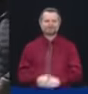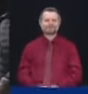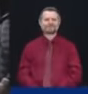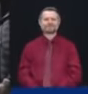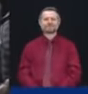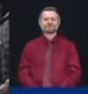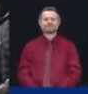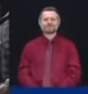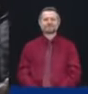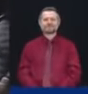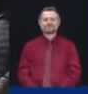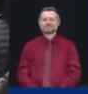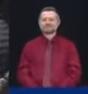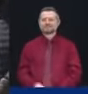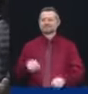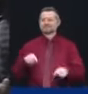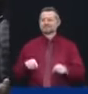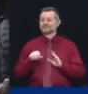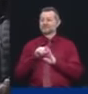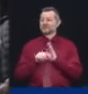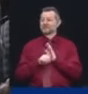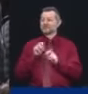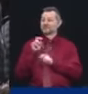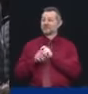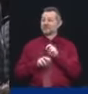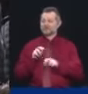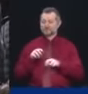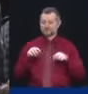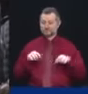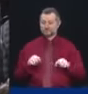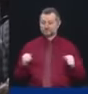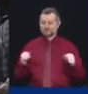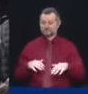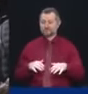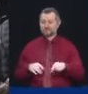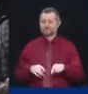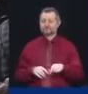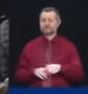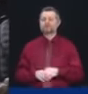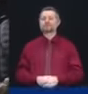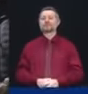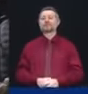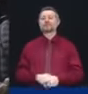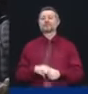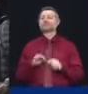On the state fair, as the state fair, to change an old saying, the